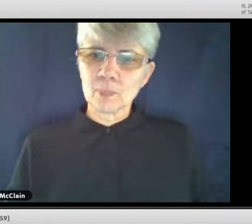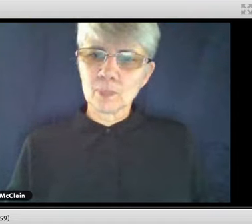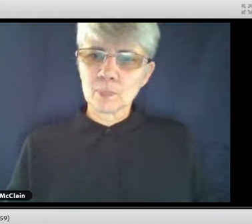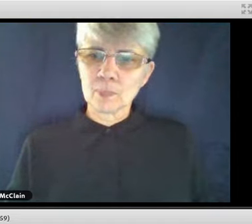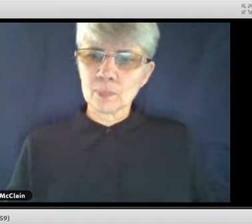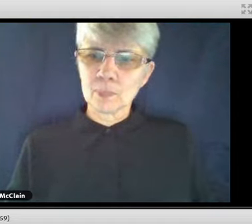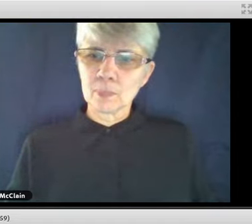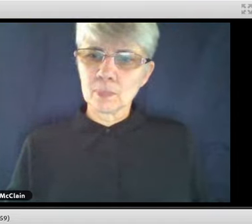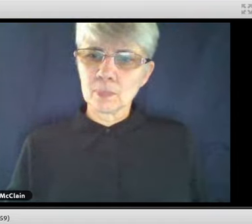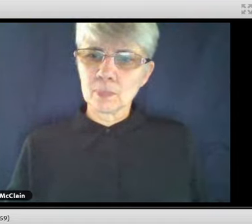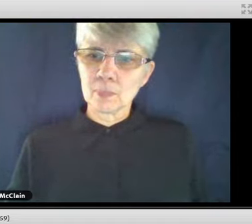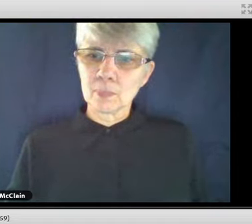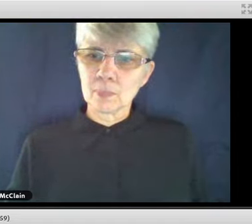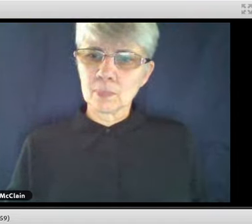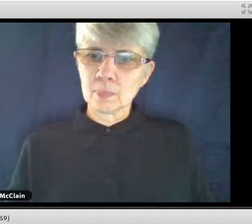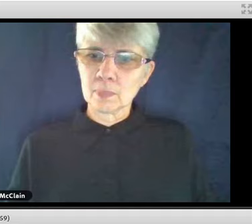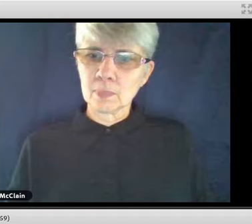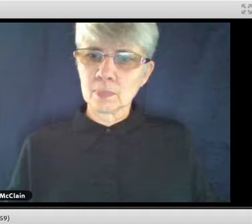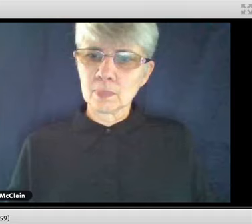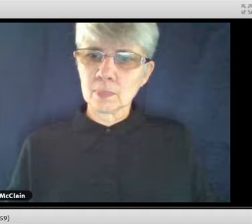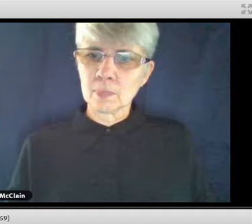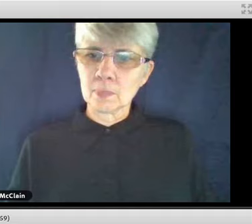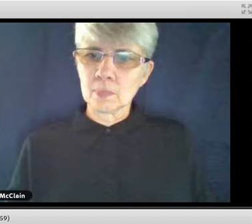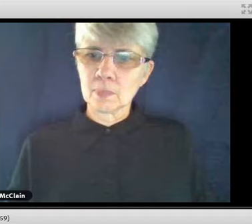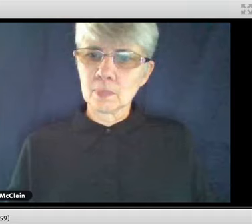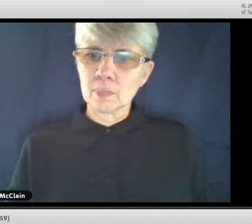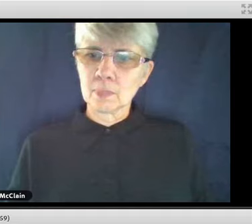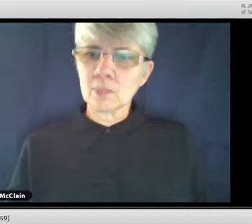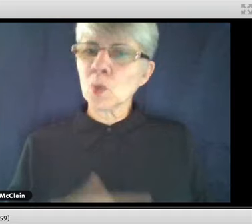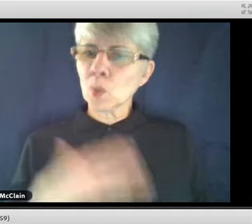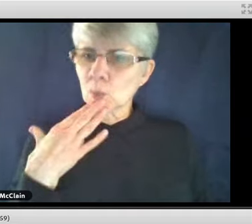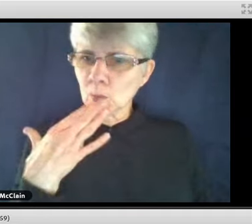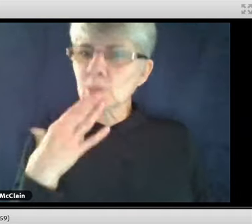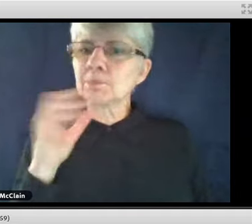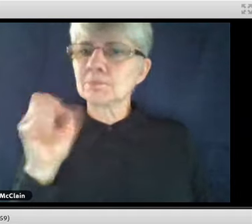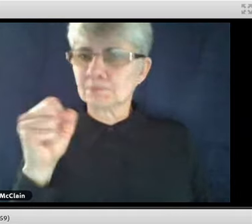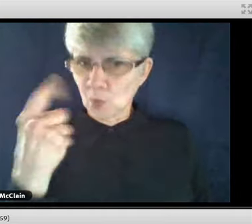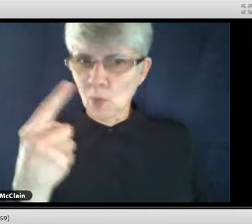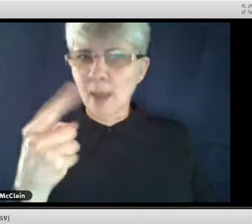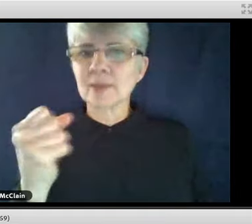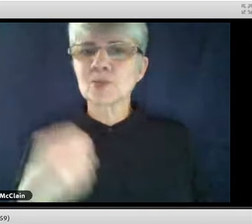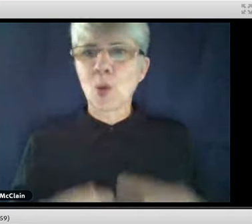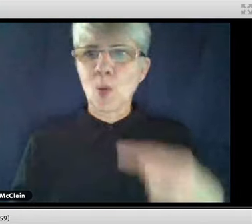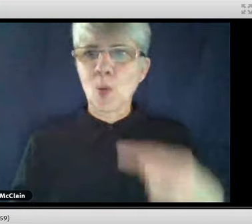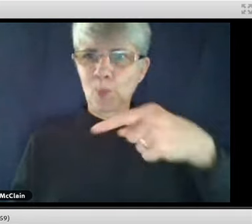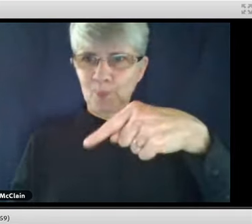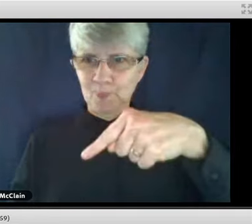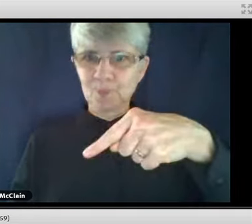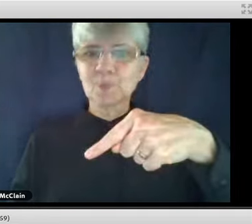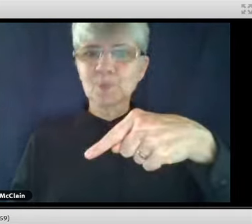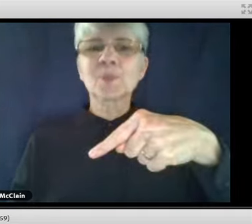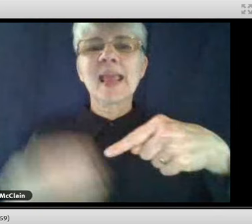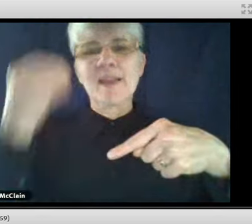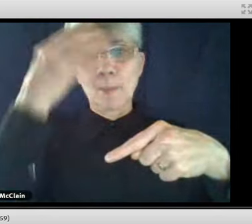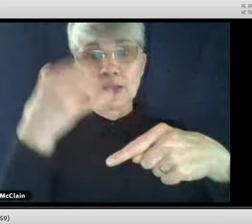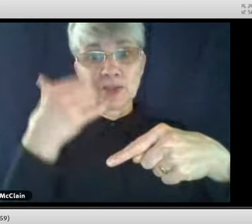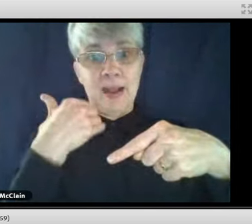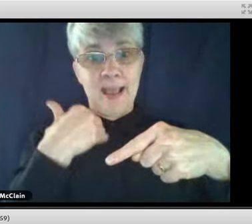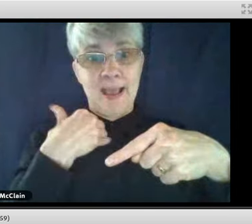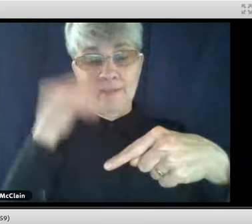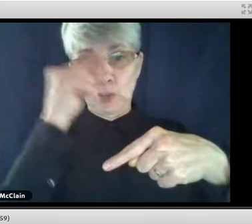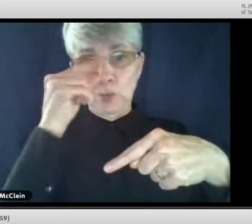Okay, a lot of you all have this. Yeah, so let's, good, right. So information that I have in the Google